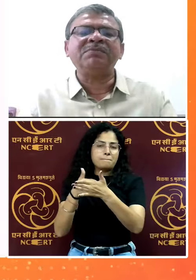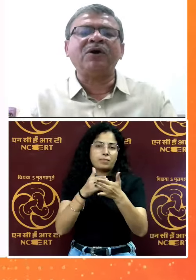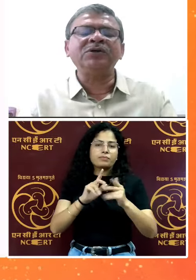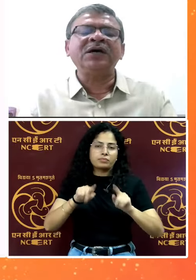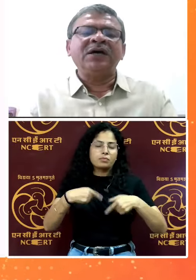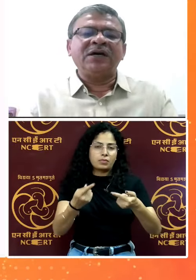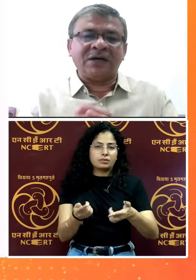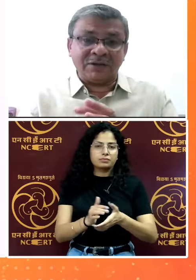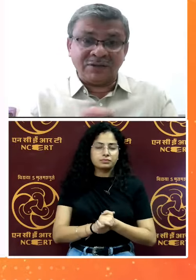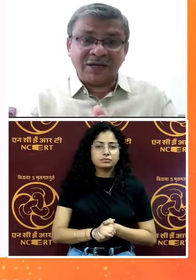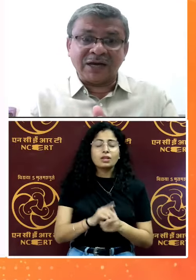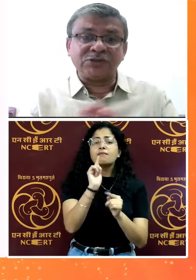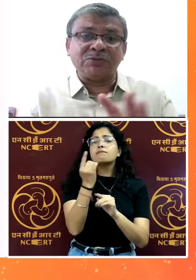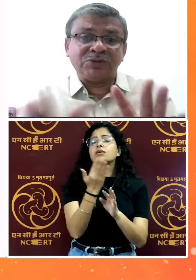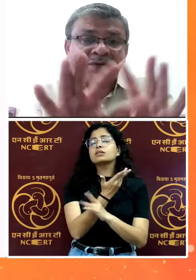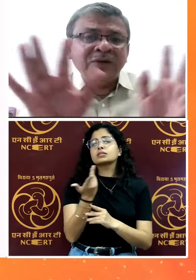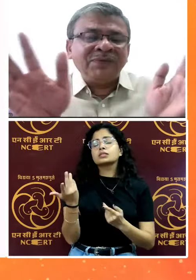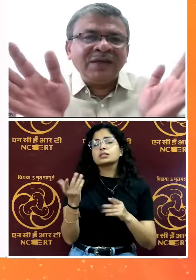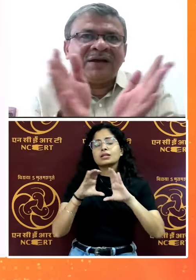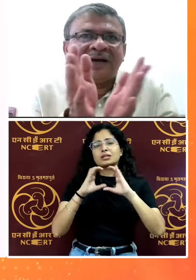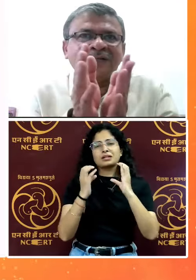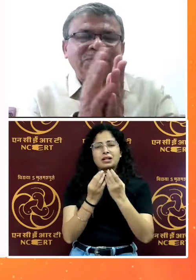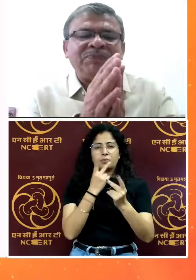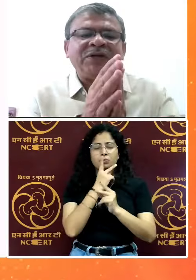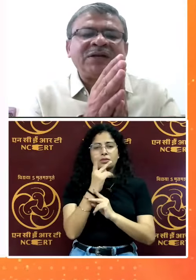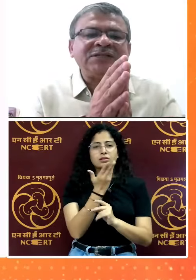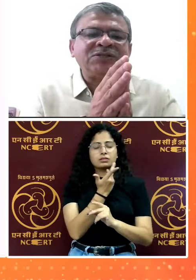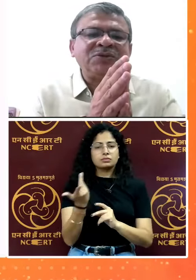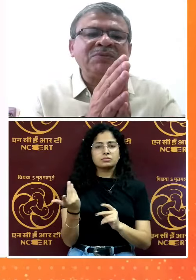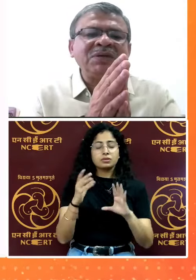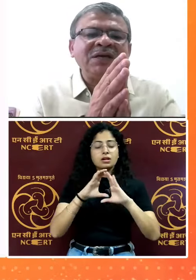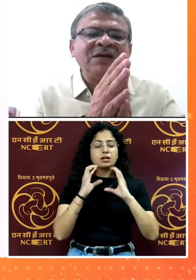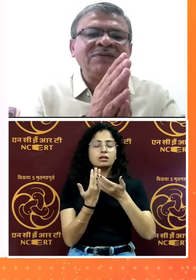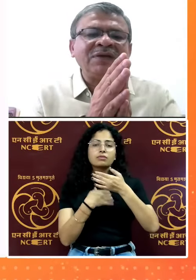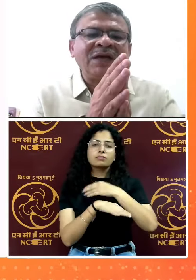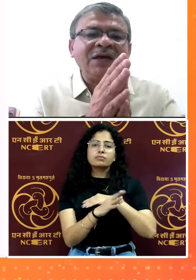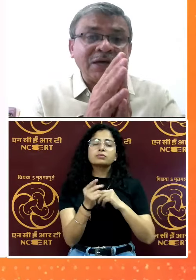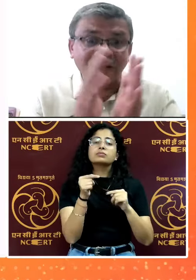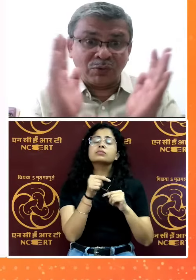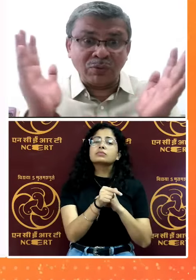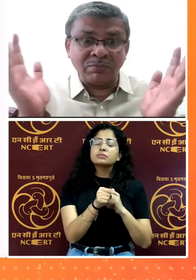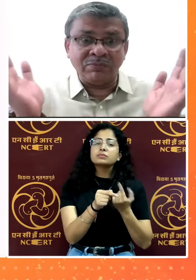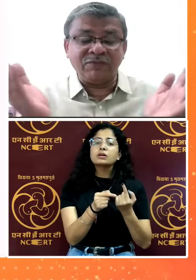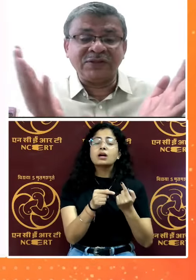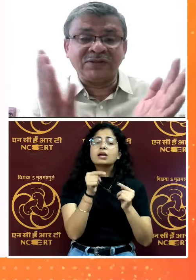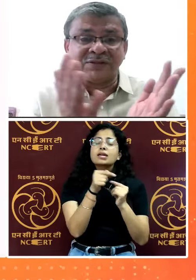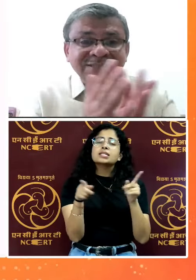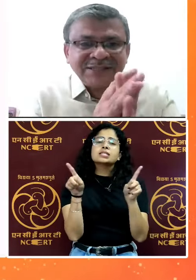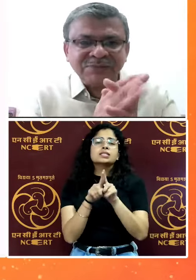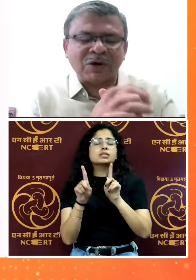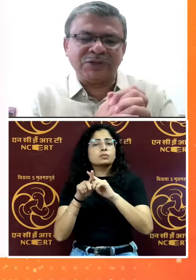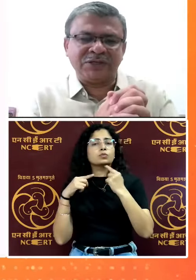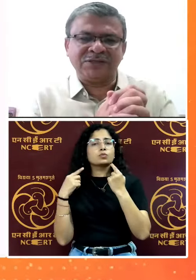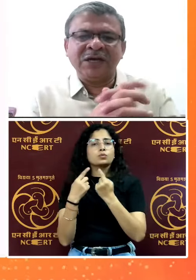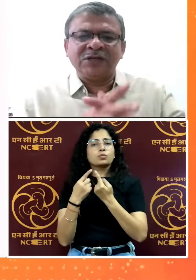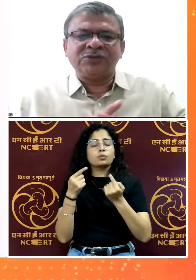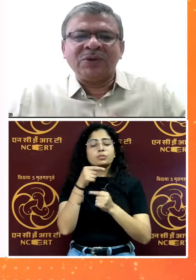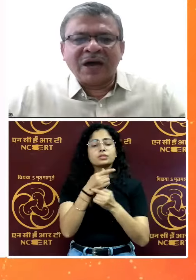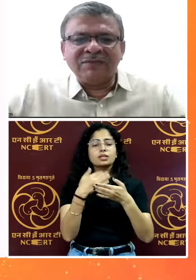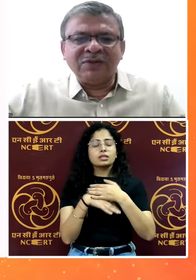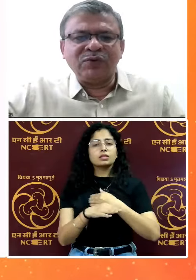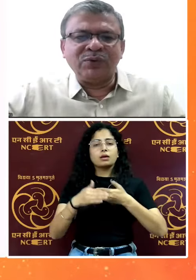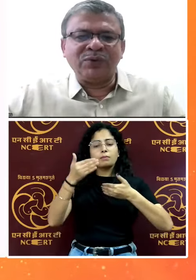is about the classroom. So when you see a classroom, the classroom is a room with 6 boundaries.